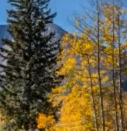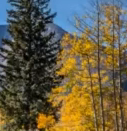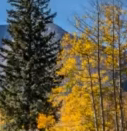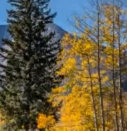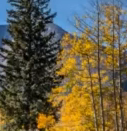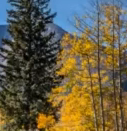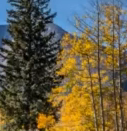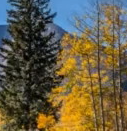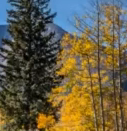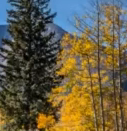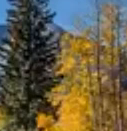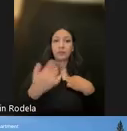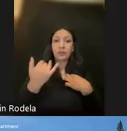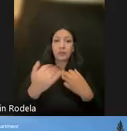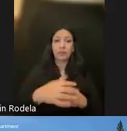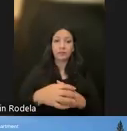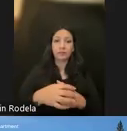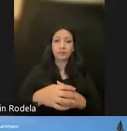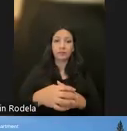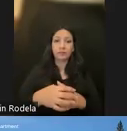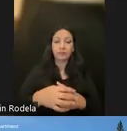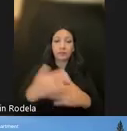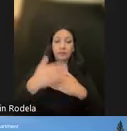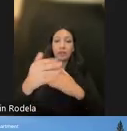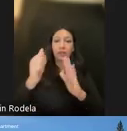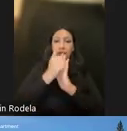Thank you. So now we're going to move to the next agenda item.